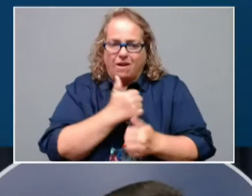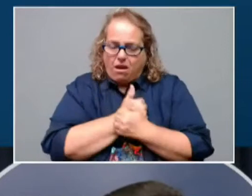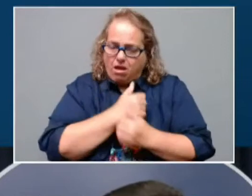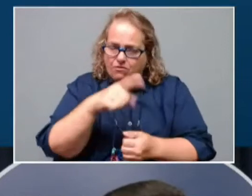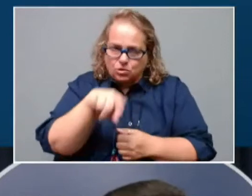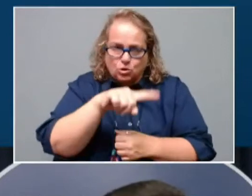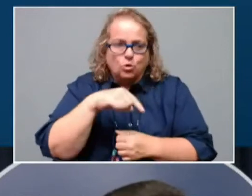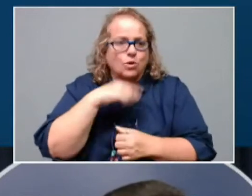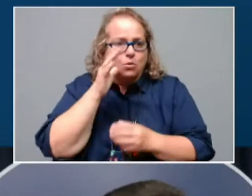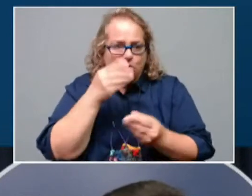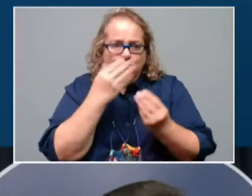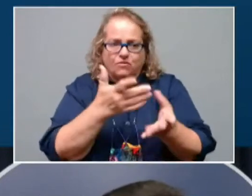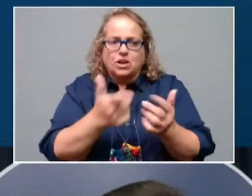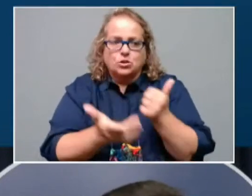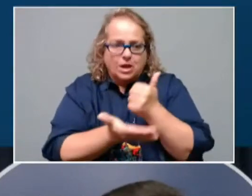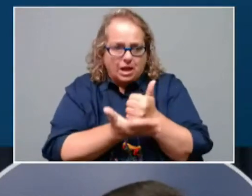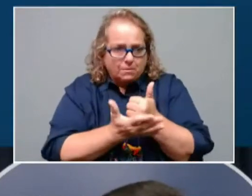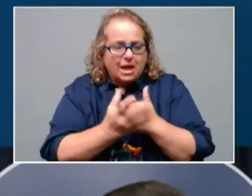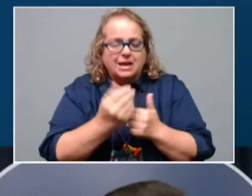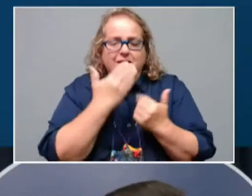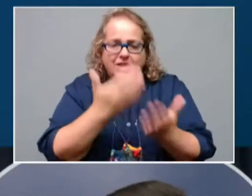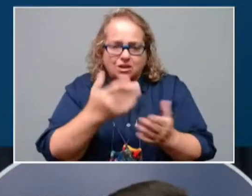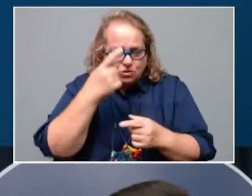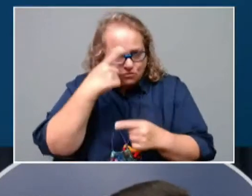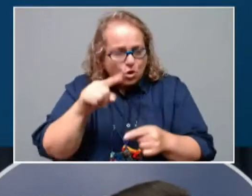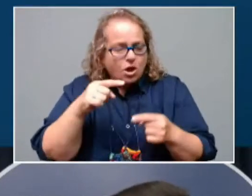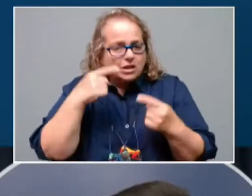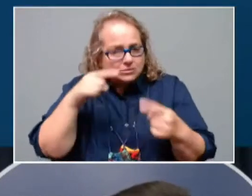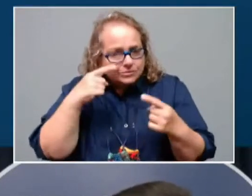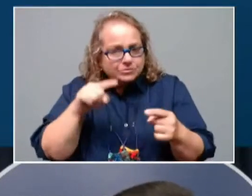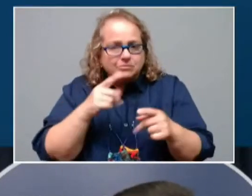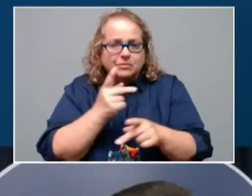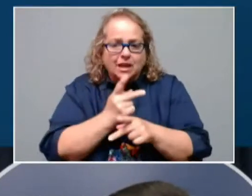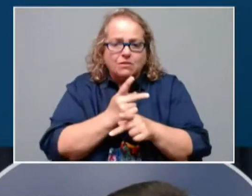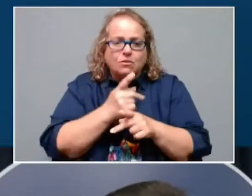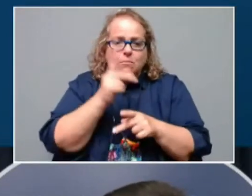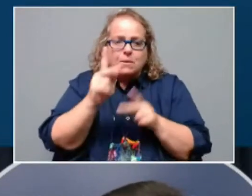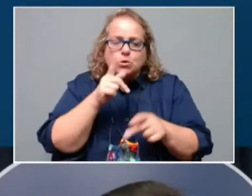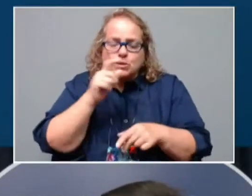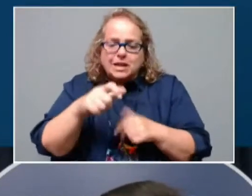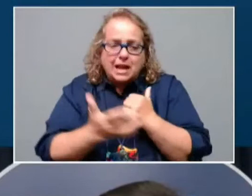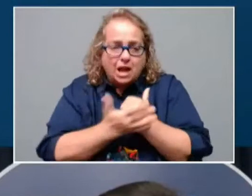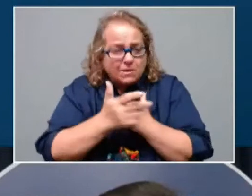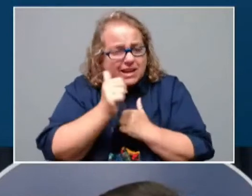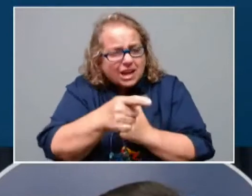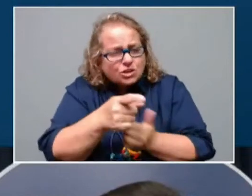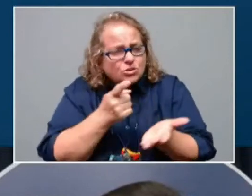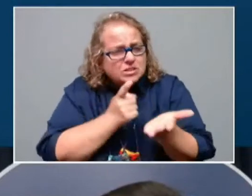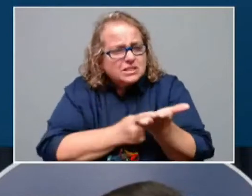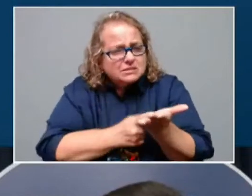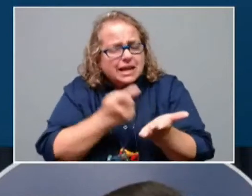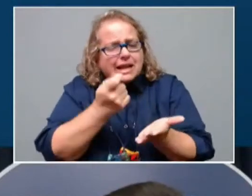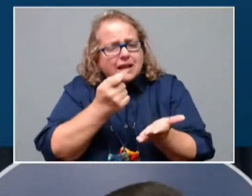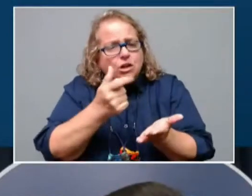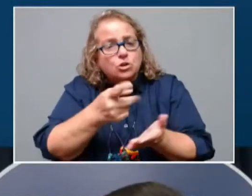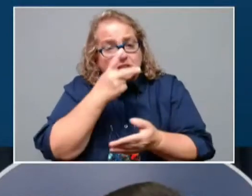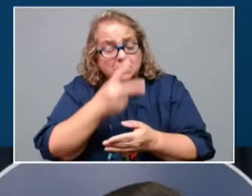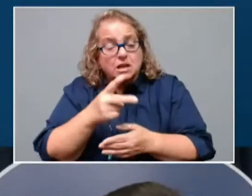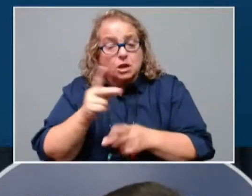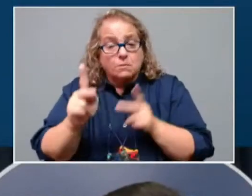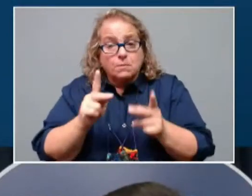And thank you for caring for those that need the help. Can you talk a little bit about what you see vaccinated versus unvaccinated?